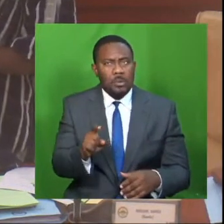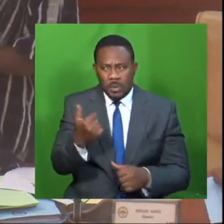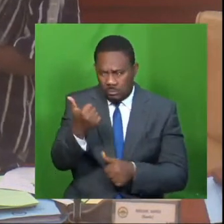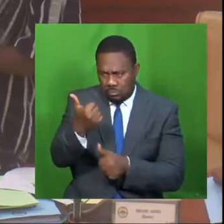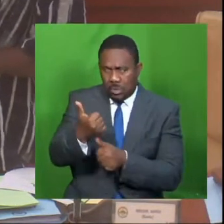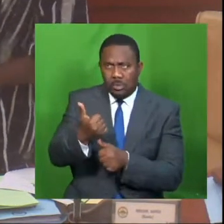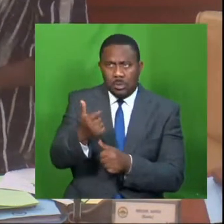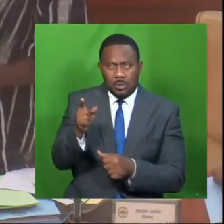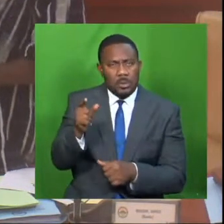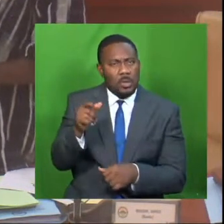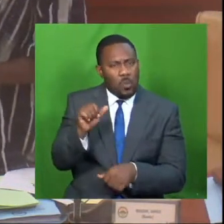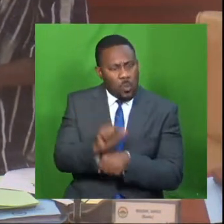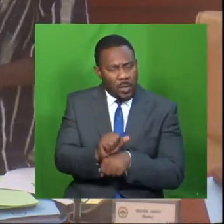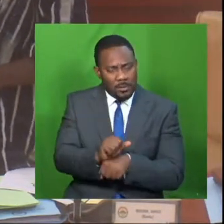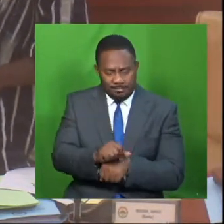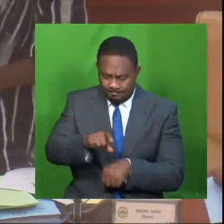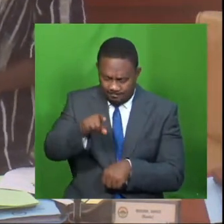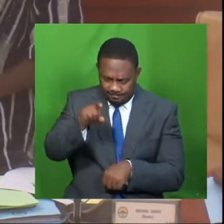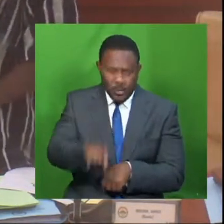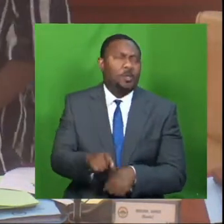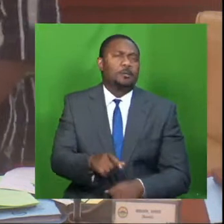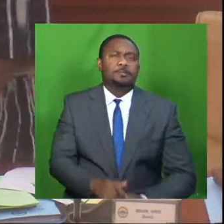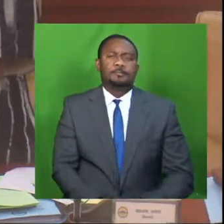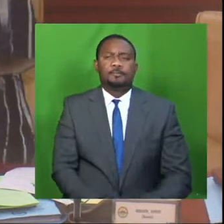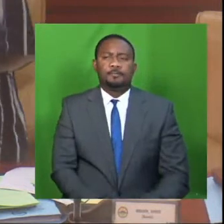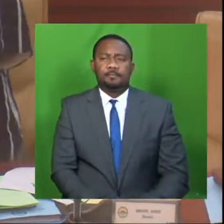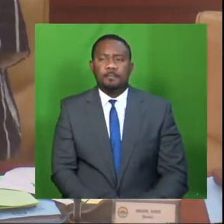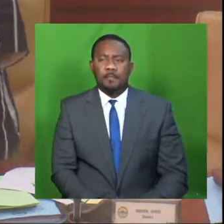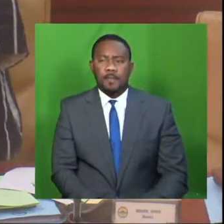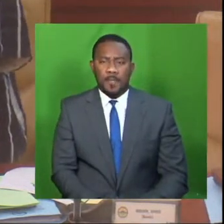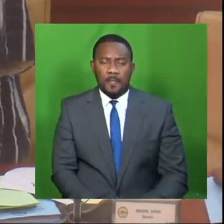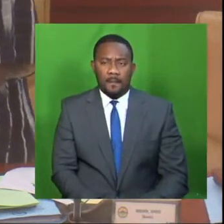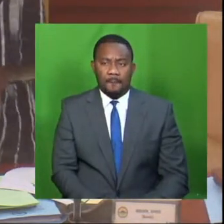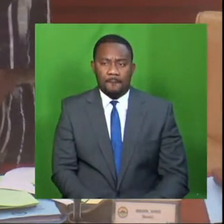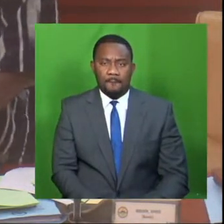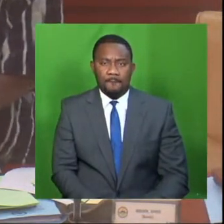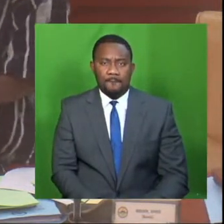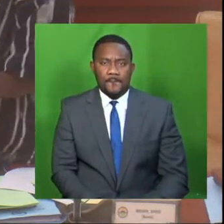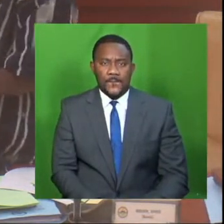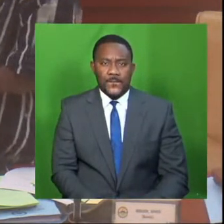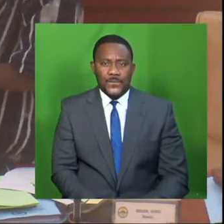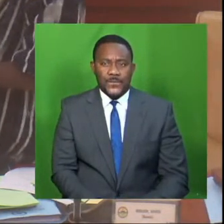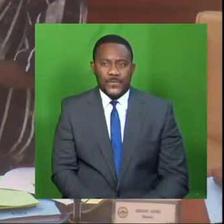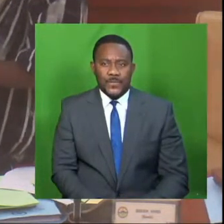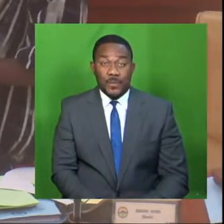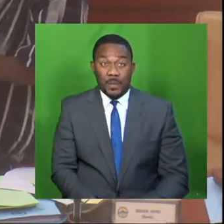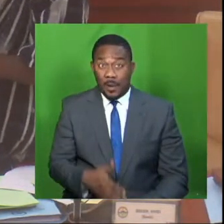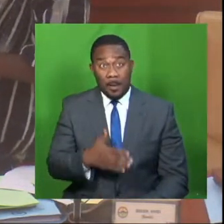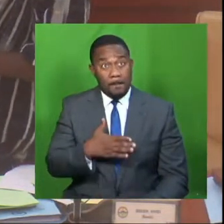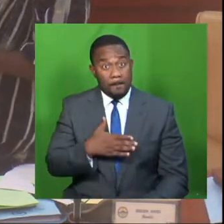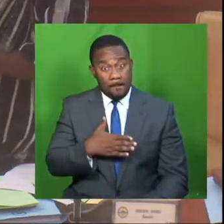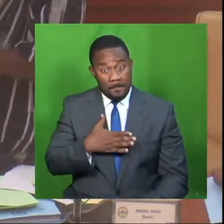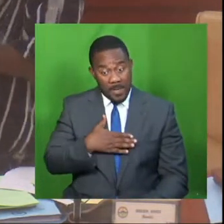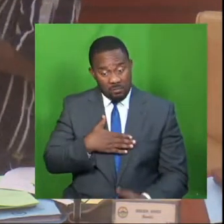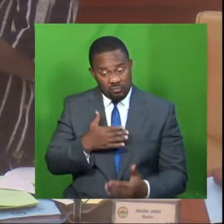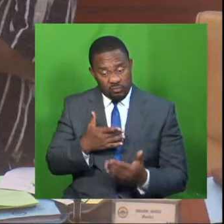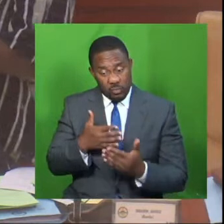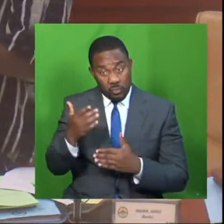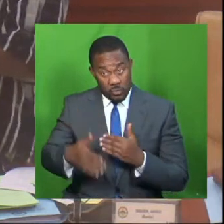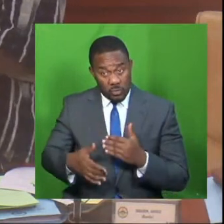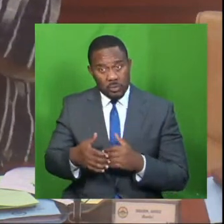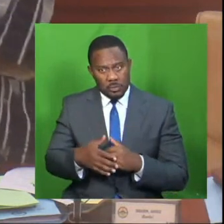matters of national importance. When COVID came, Mr. Speaker, we were in our constituencies. You gave us 1 day to come to